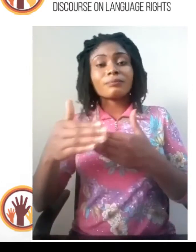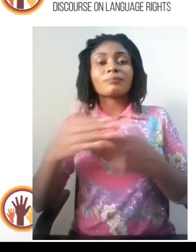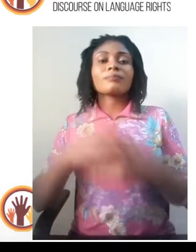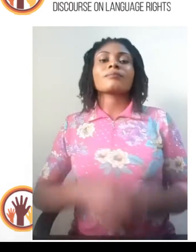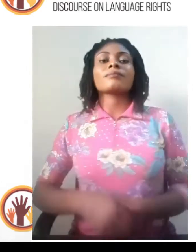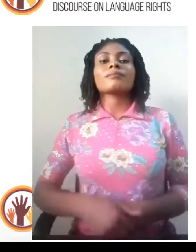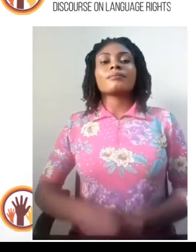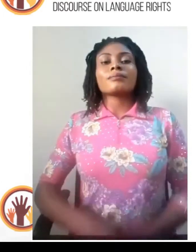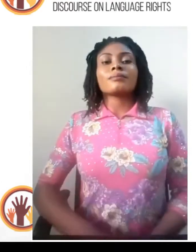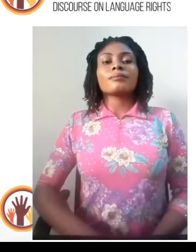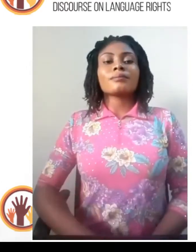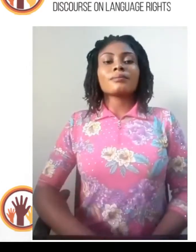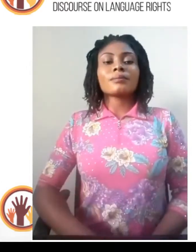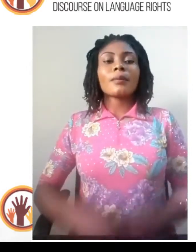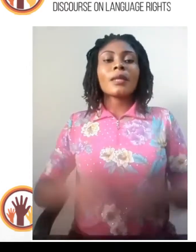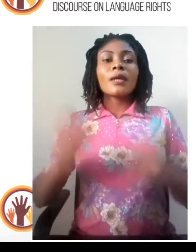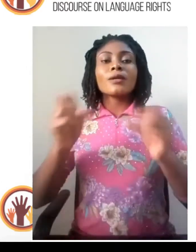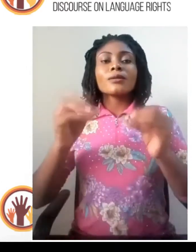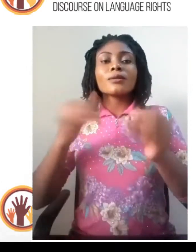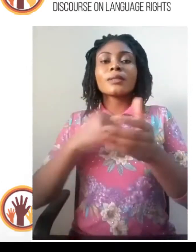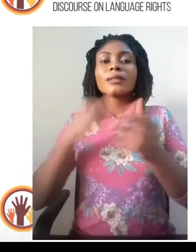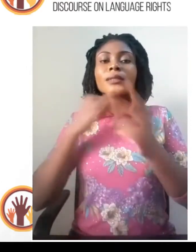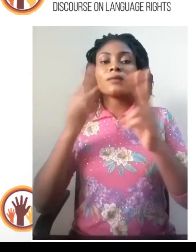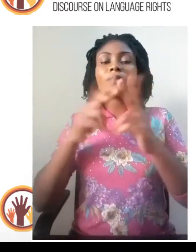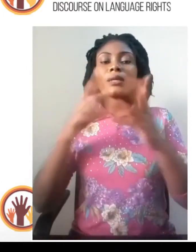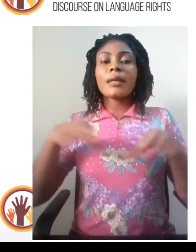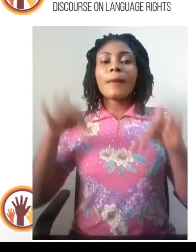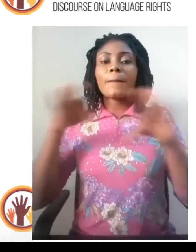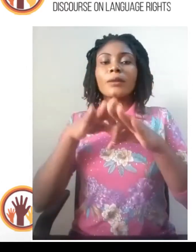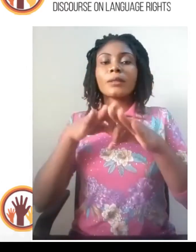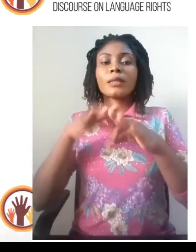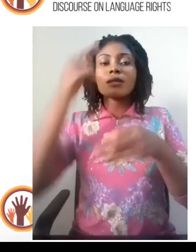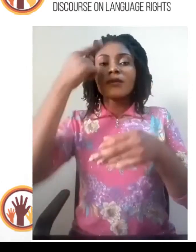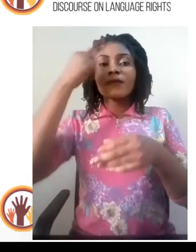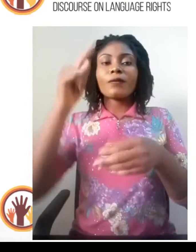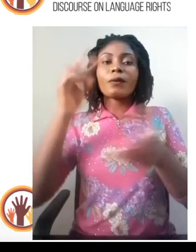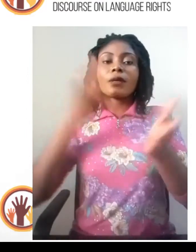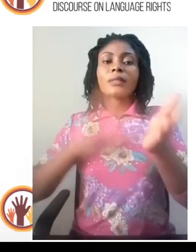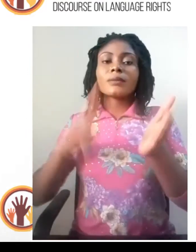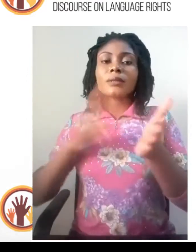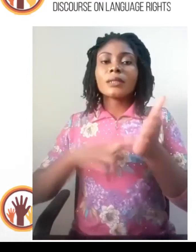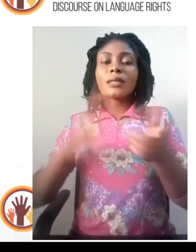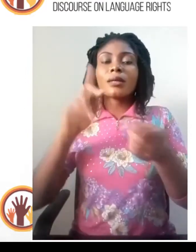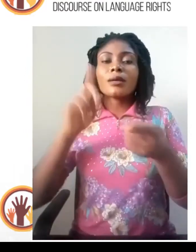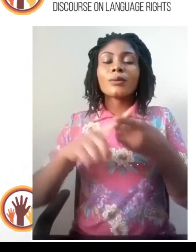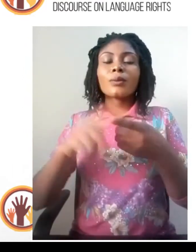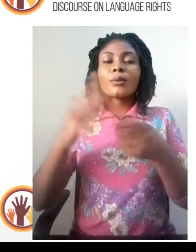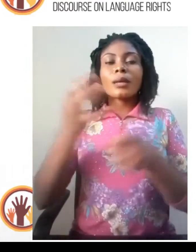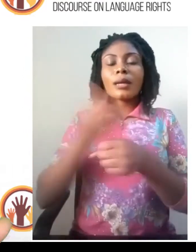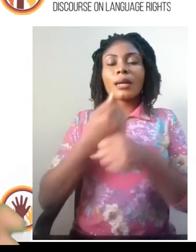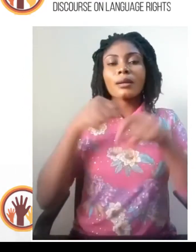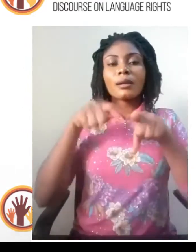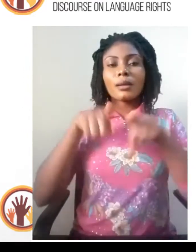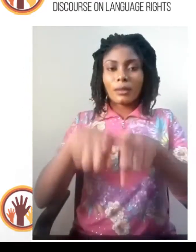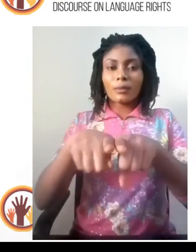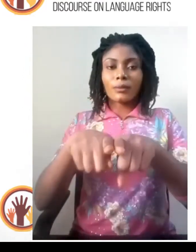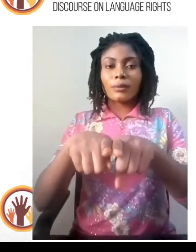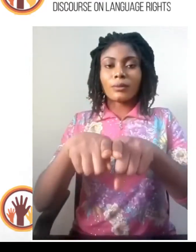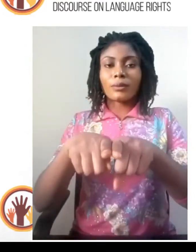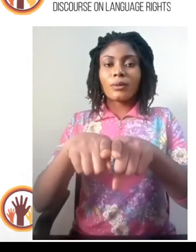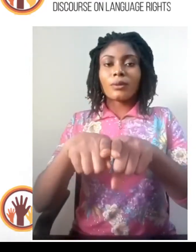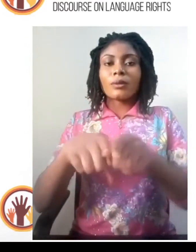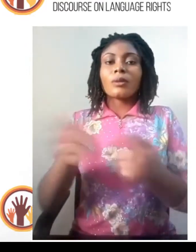going forward. So it is important for the researchers to carry along the